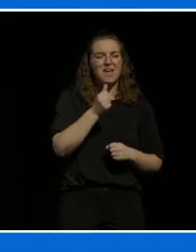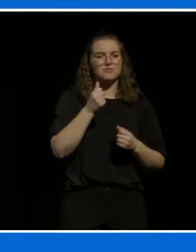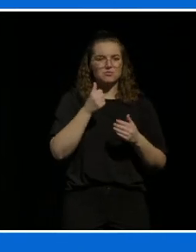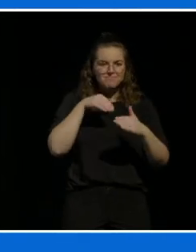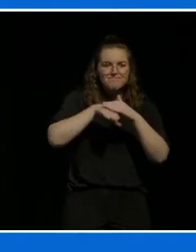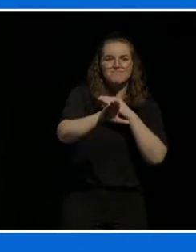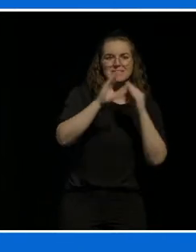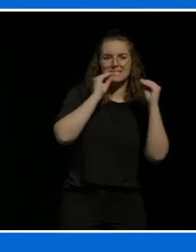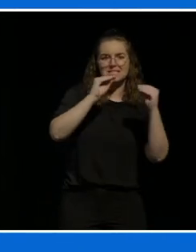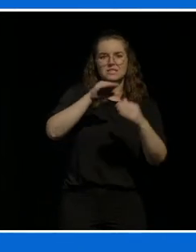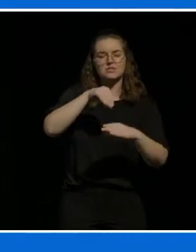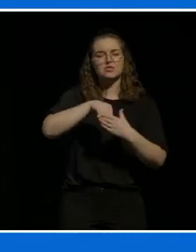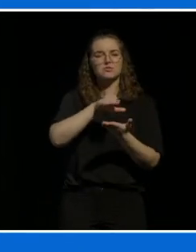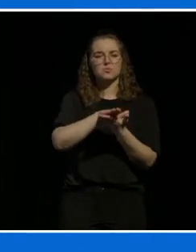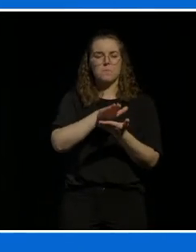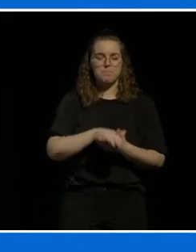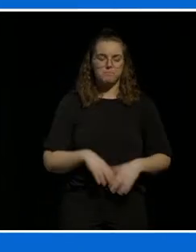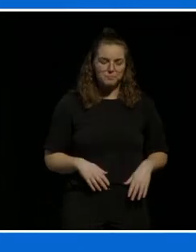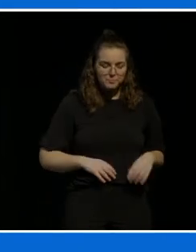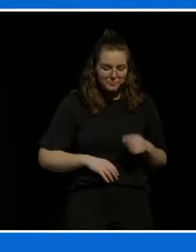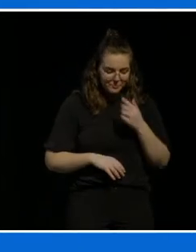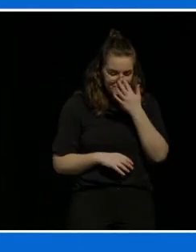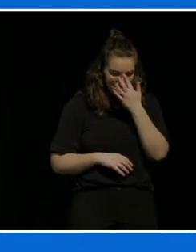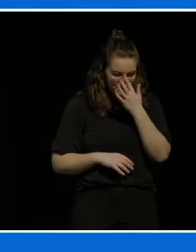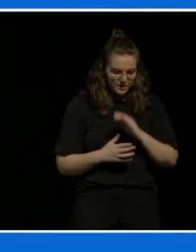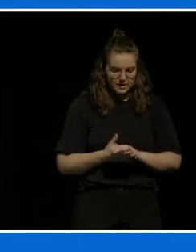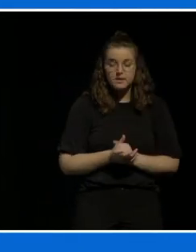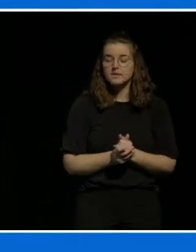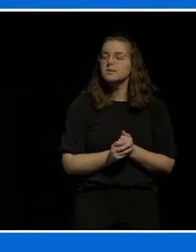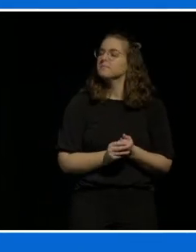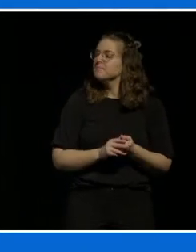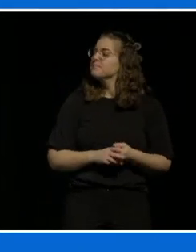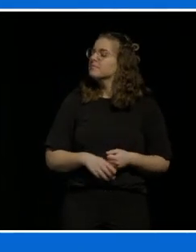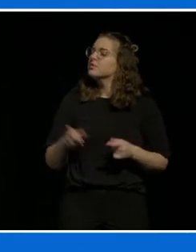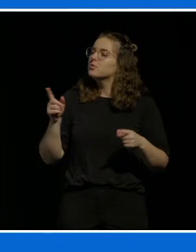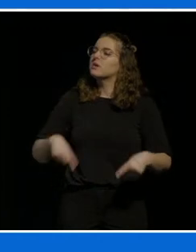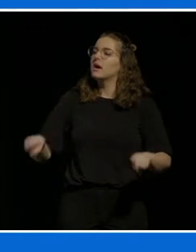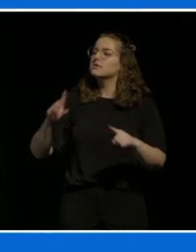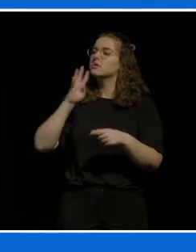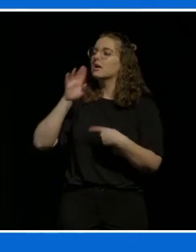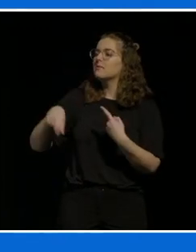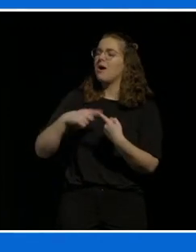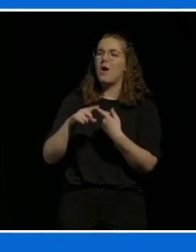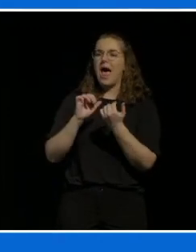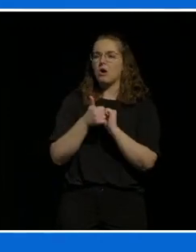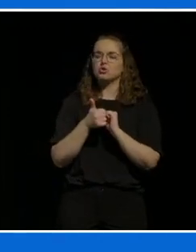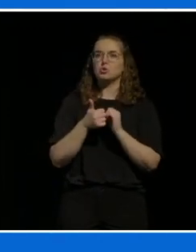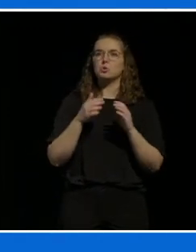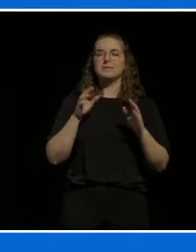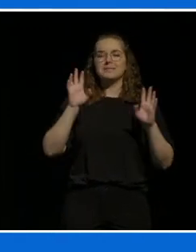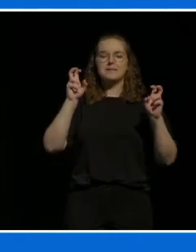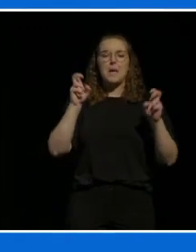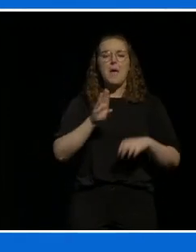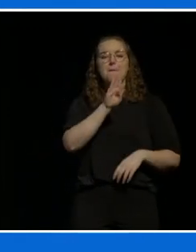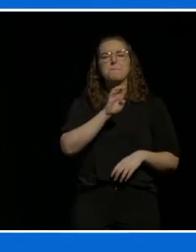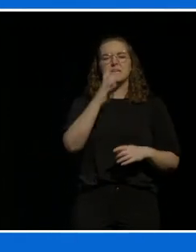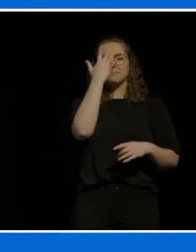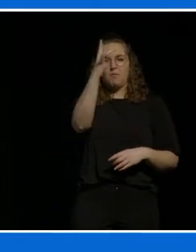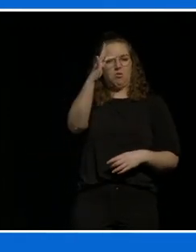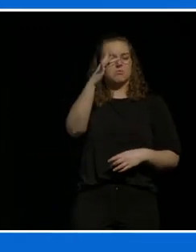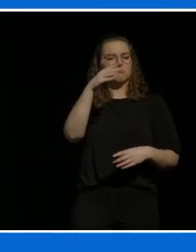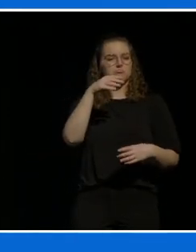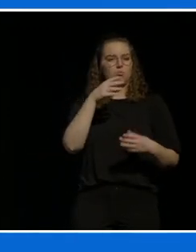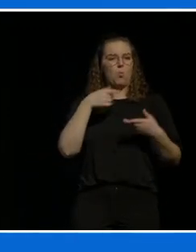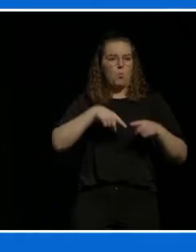that. Yeah, so you guys are kind of talking about how to be smart on social media, how to use technology in a way that